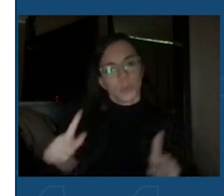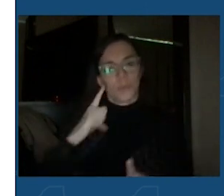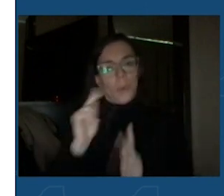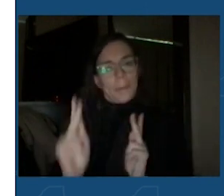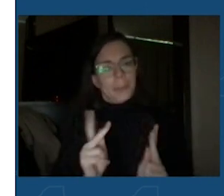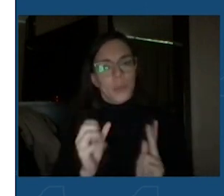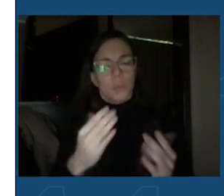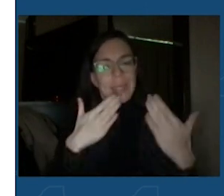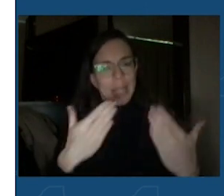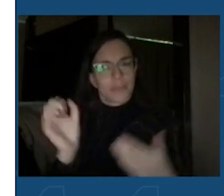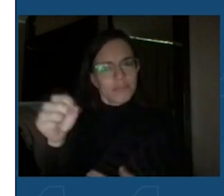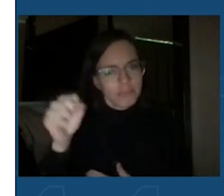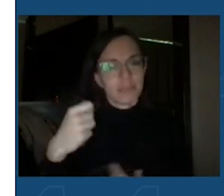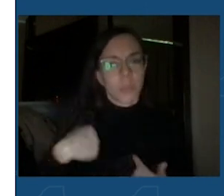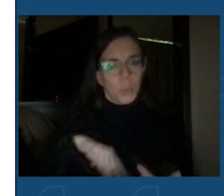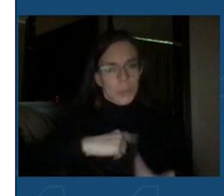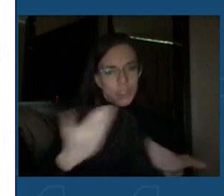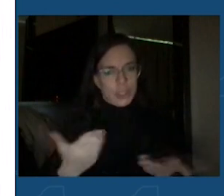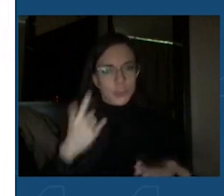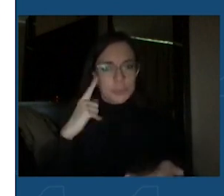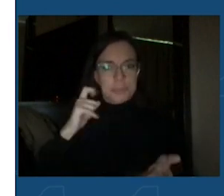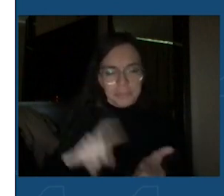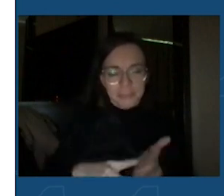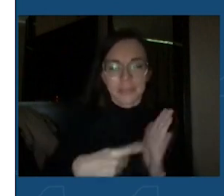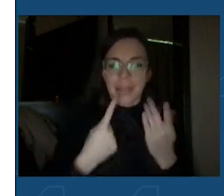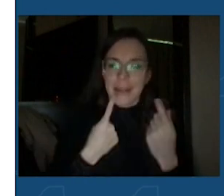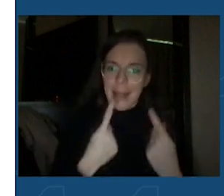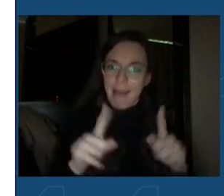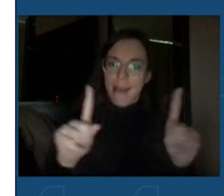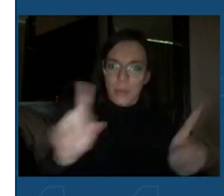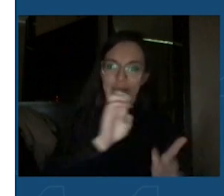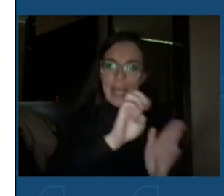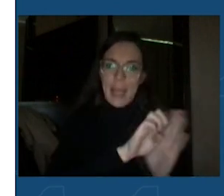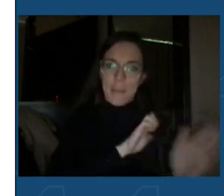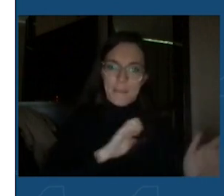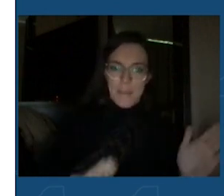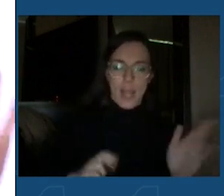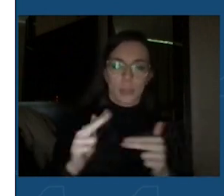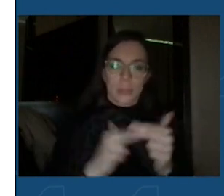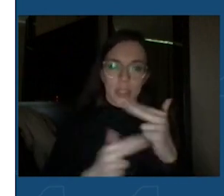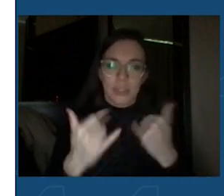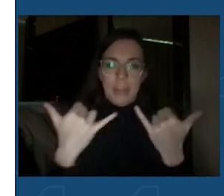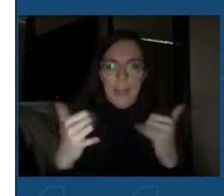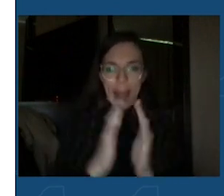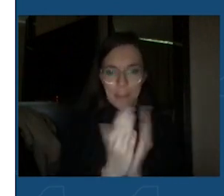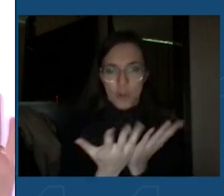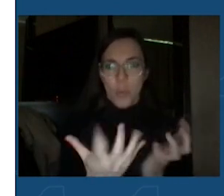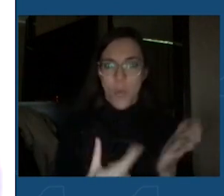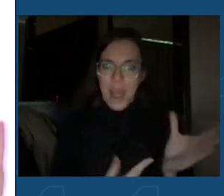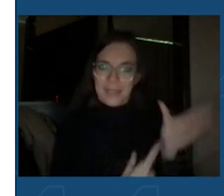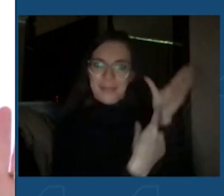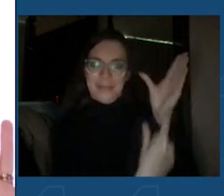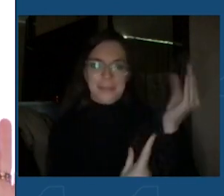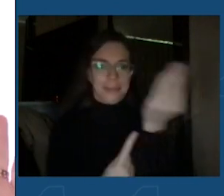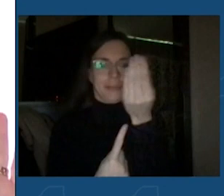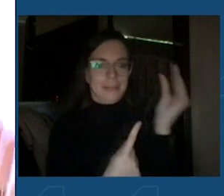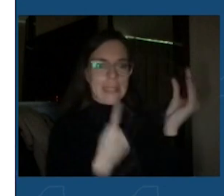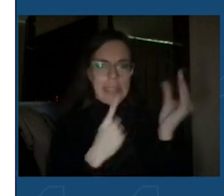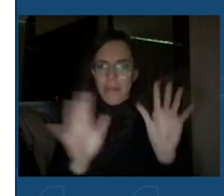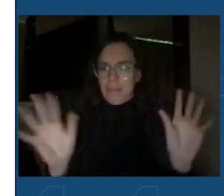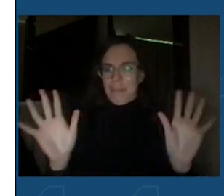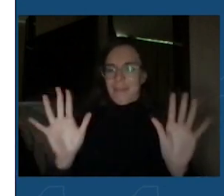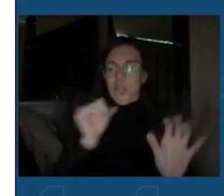yes, we're here to announce the Empire Building Playbook. I literally wanted to bring a copy of the playbook and hold it up, but I'm told nobody touches real paper